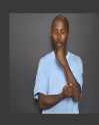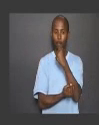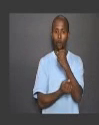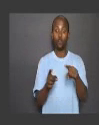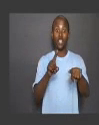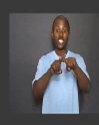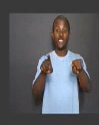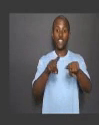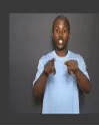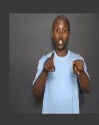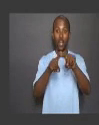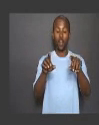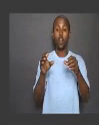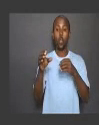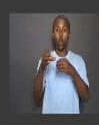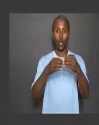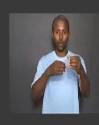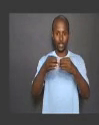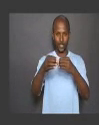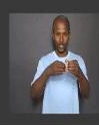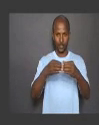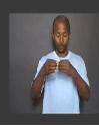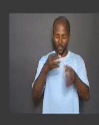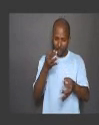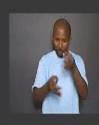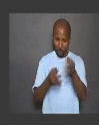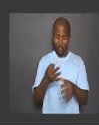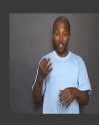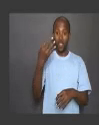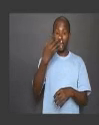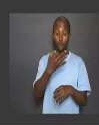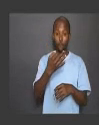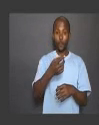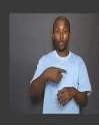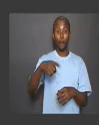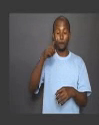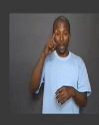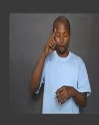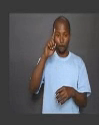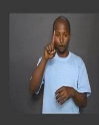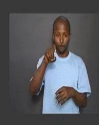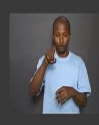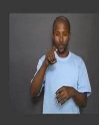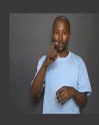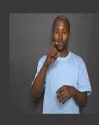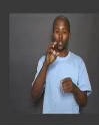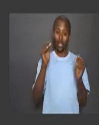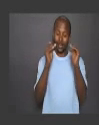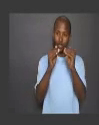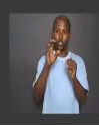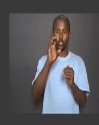of differential calculus. If f prime of x equals